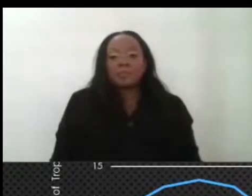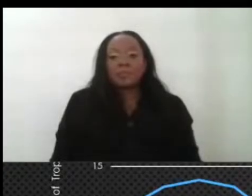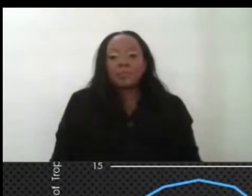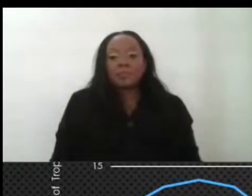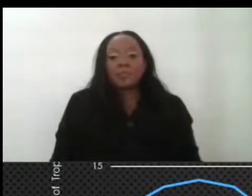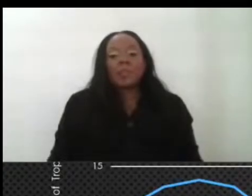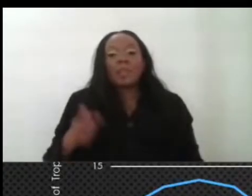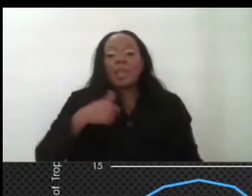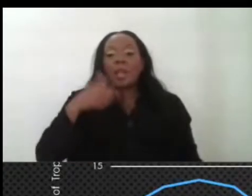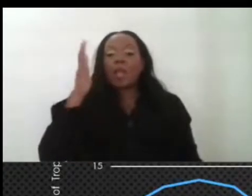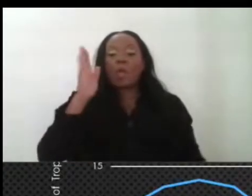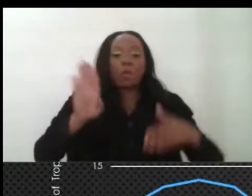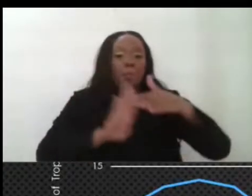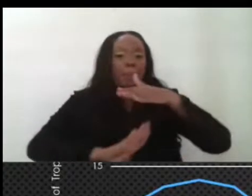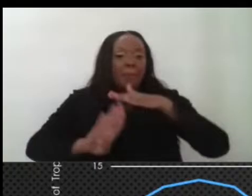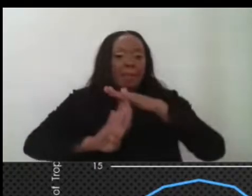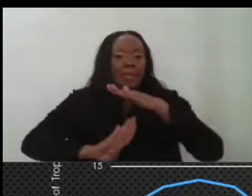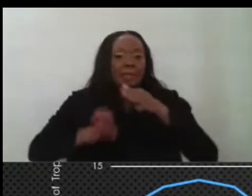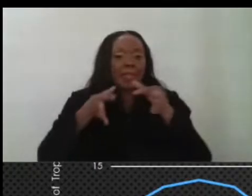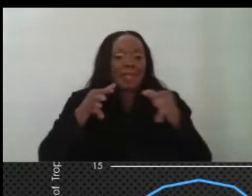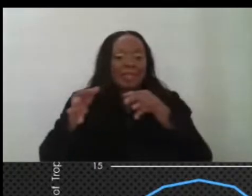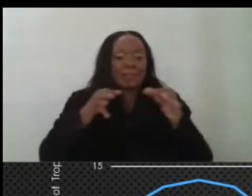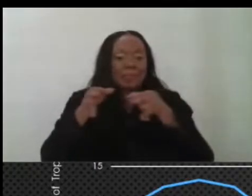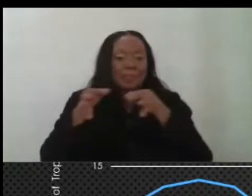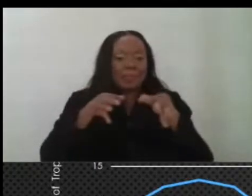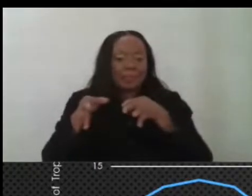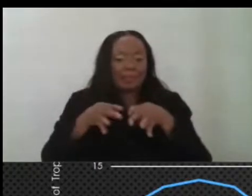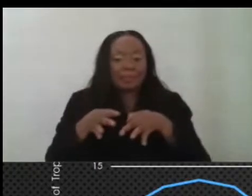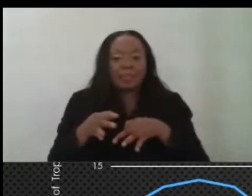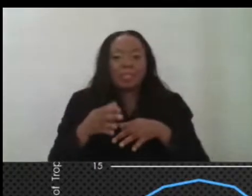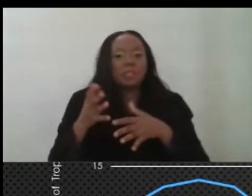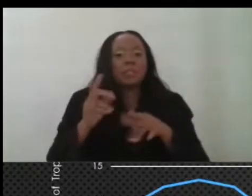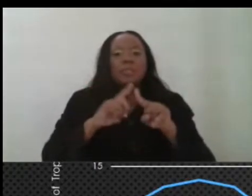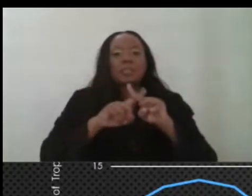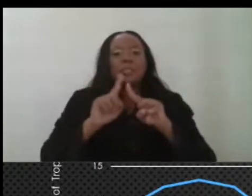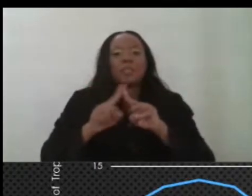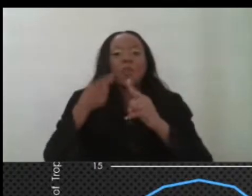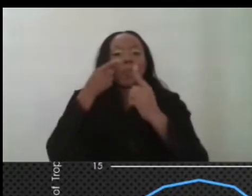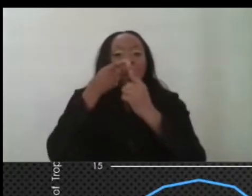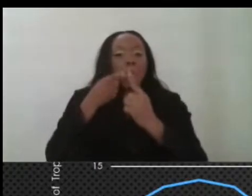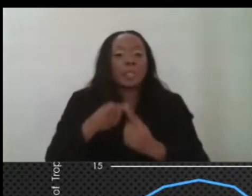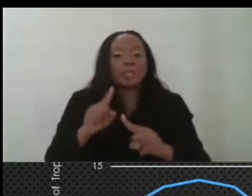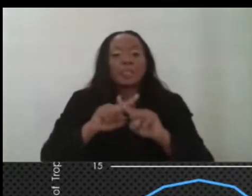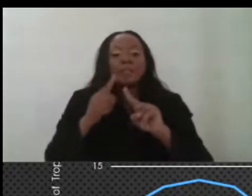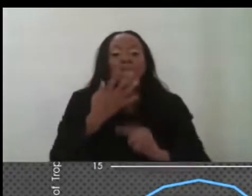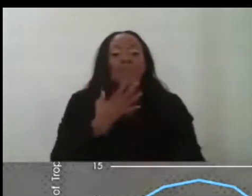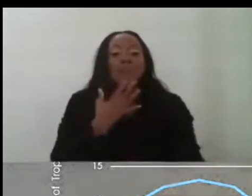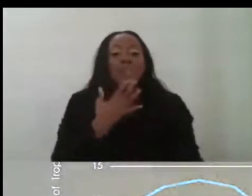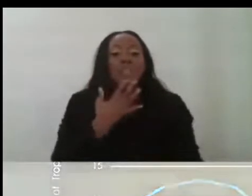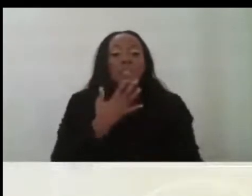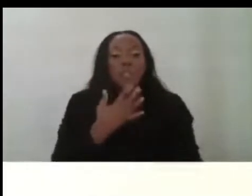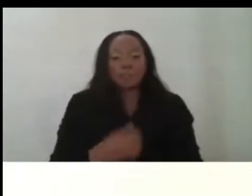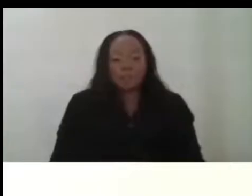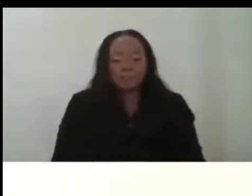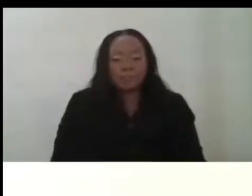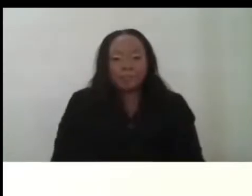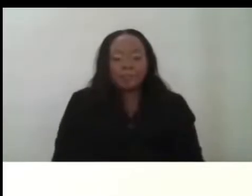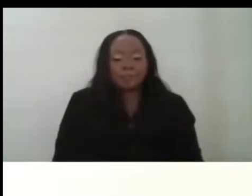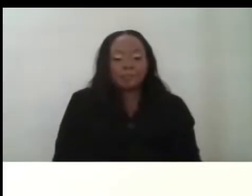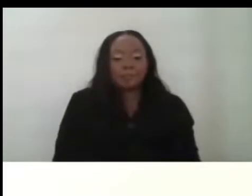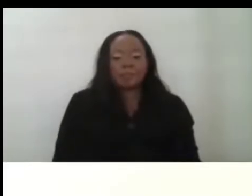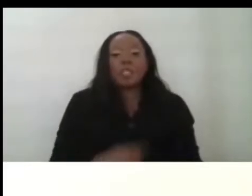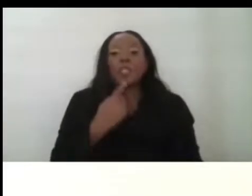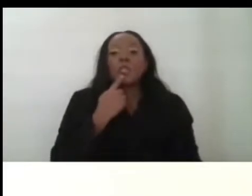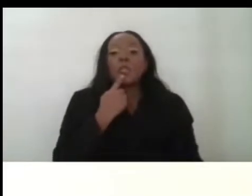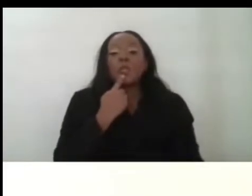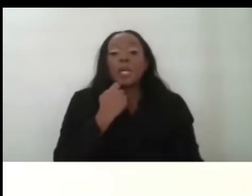be really basic here to explain the really important points of these three-line graphs. The red line